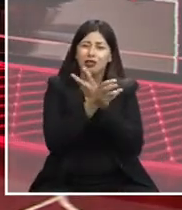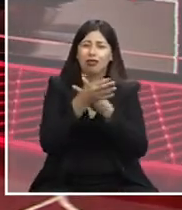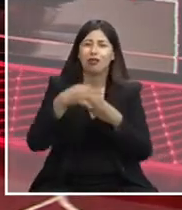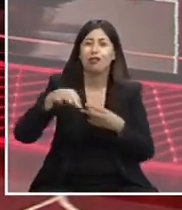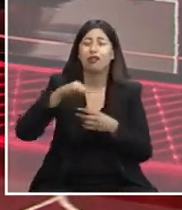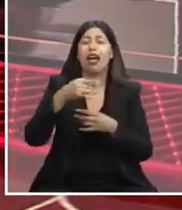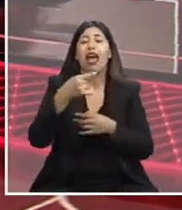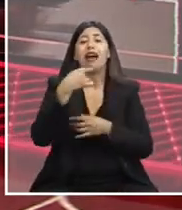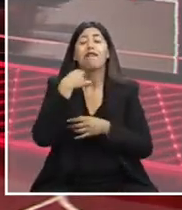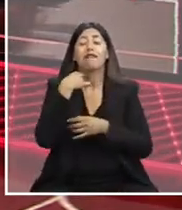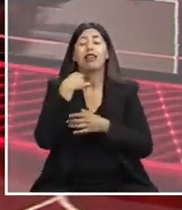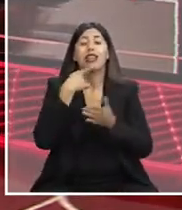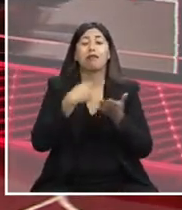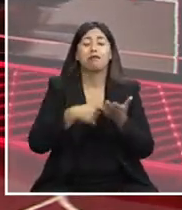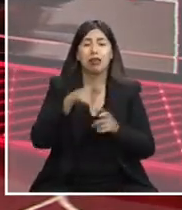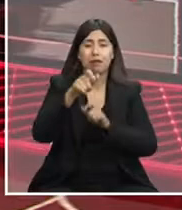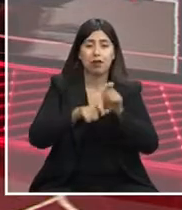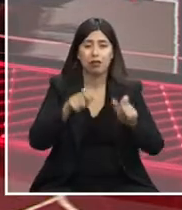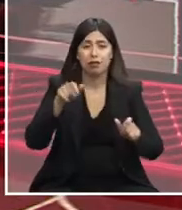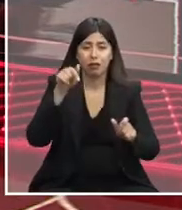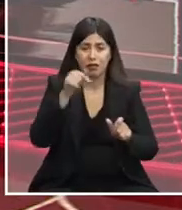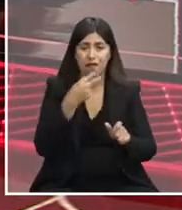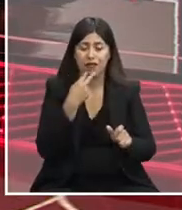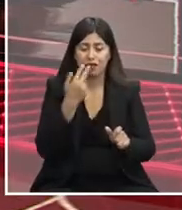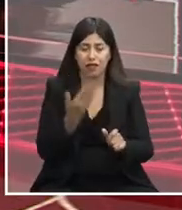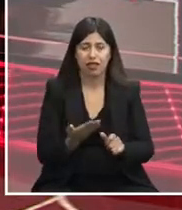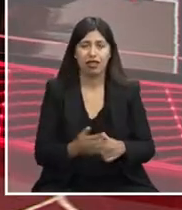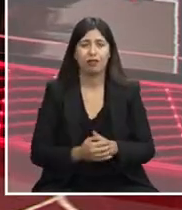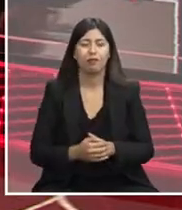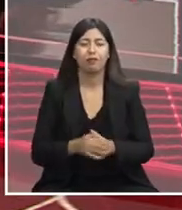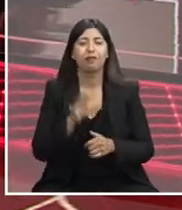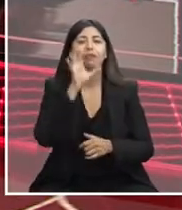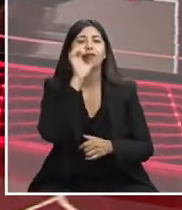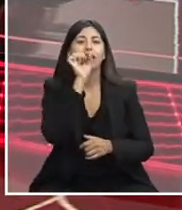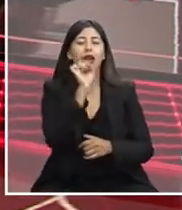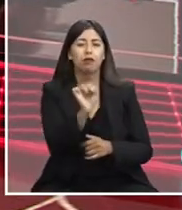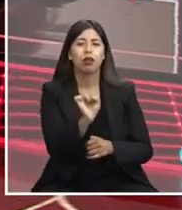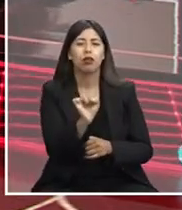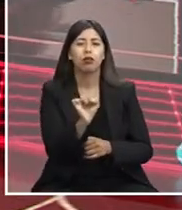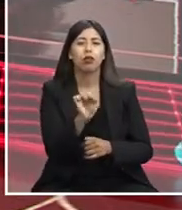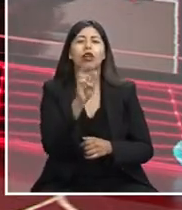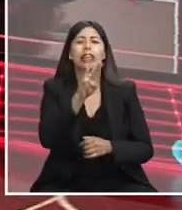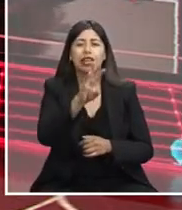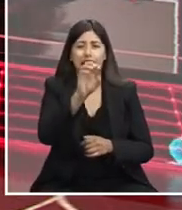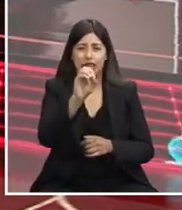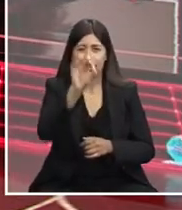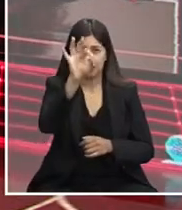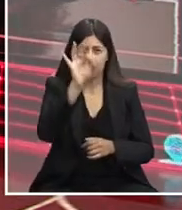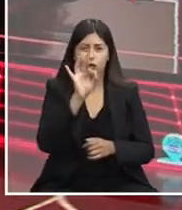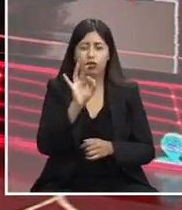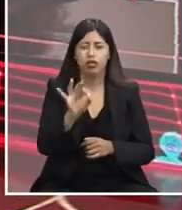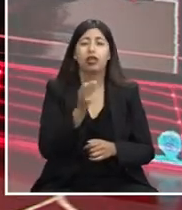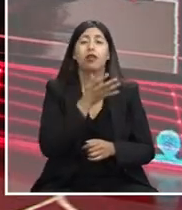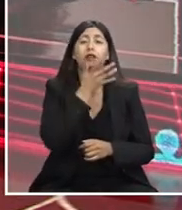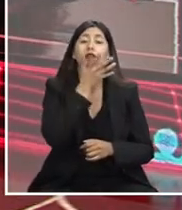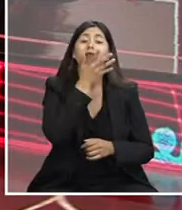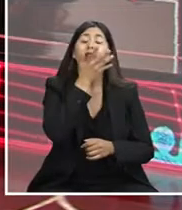Peru has about 70% of the Earth's tropical glaciers, and as you can imagine, the tropics isn't a great place for glaciers to